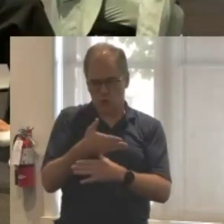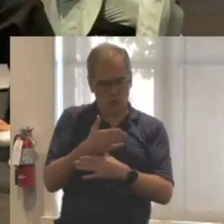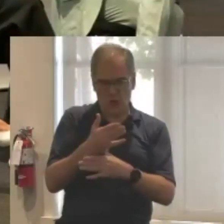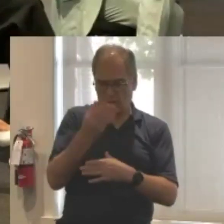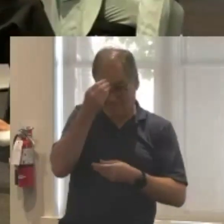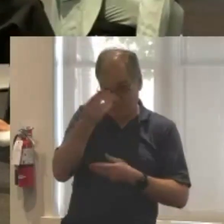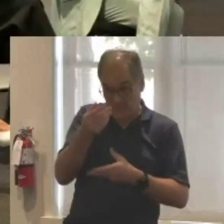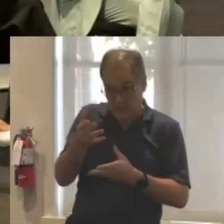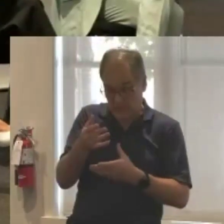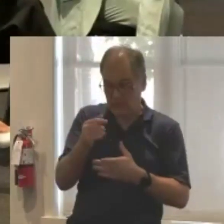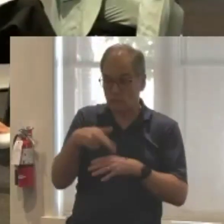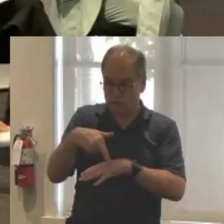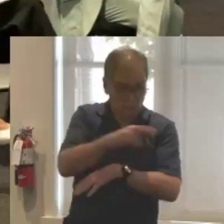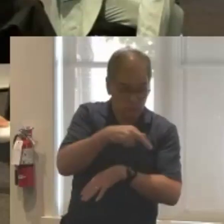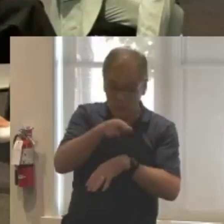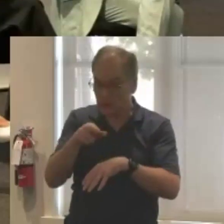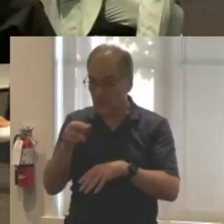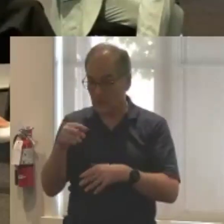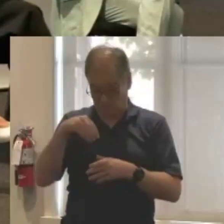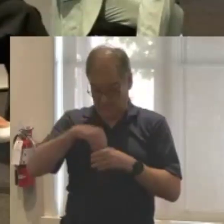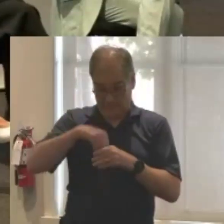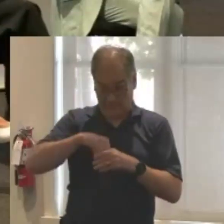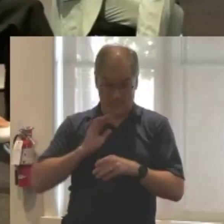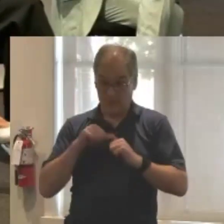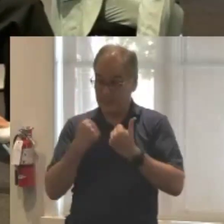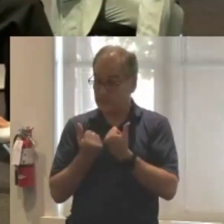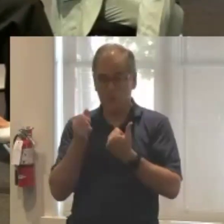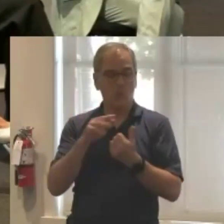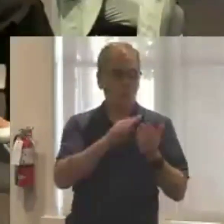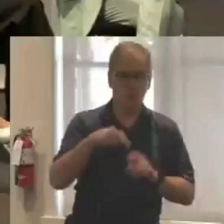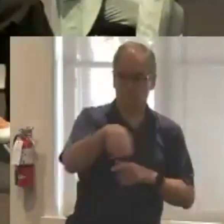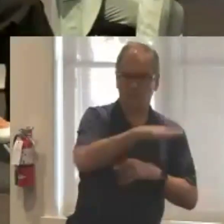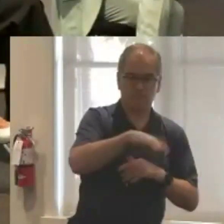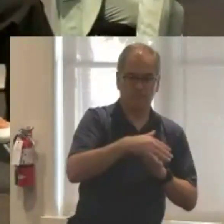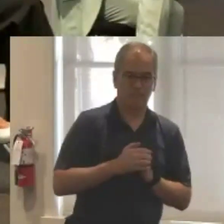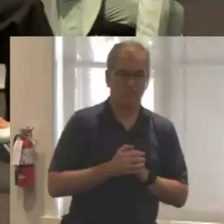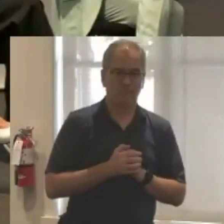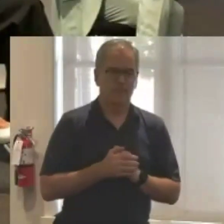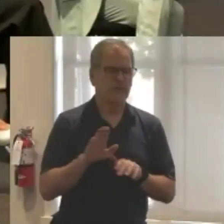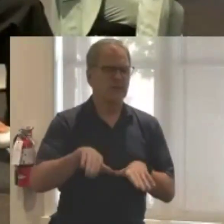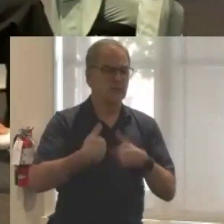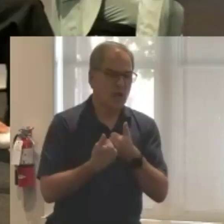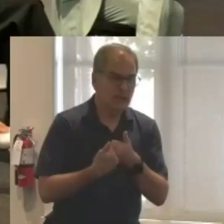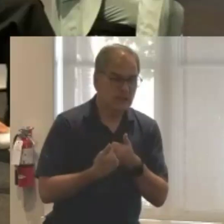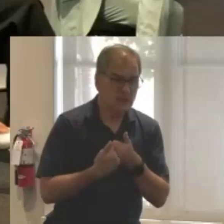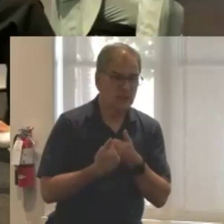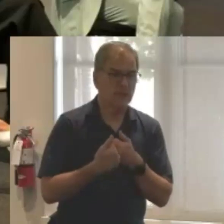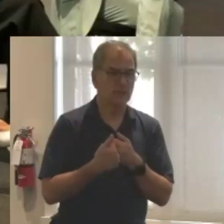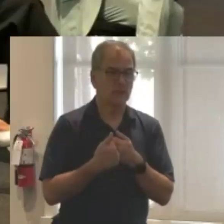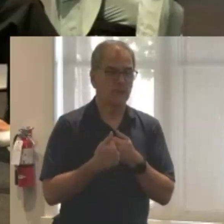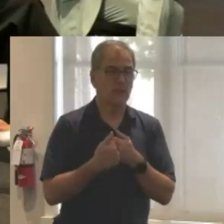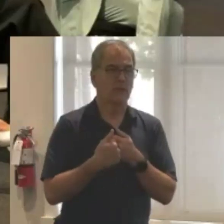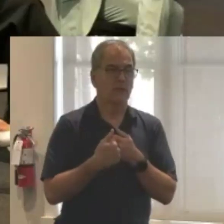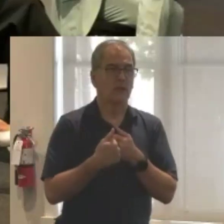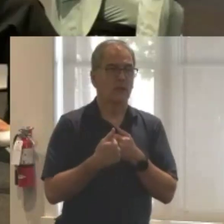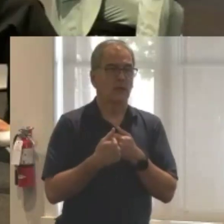in the community. Challenges when reaching out to newcomer youth is increasing client complexity at the